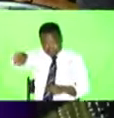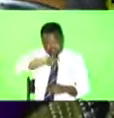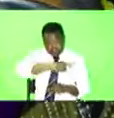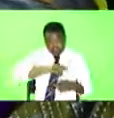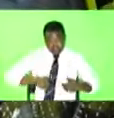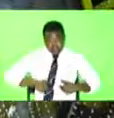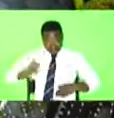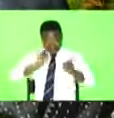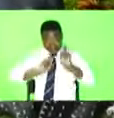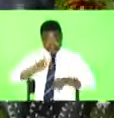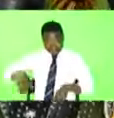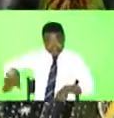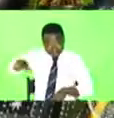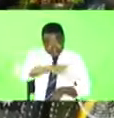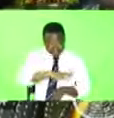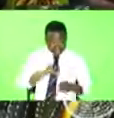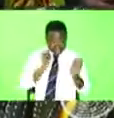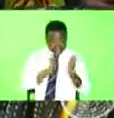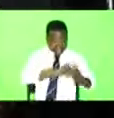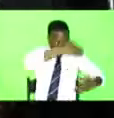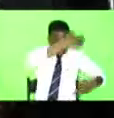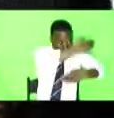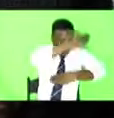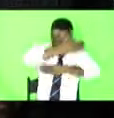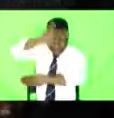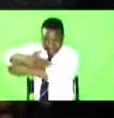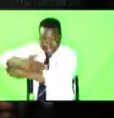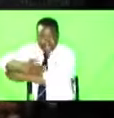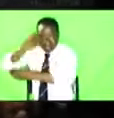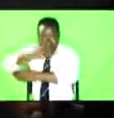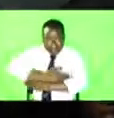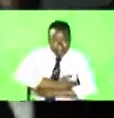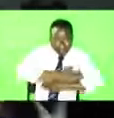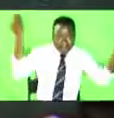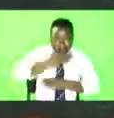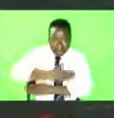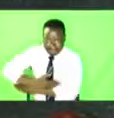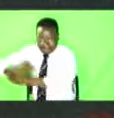Young people, these barriers ought to be broken.